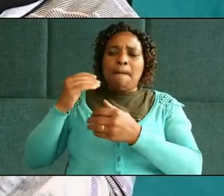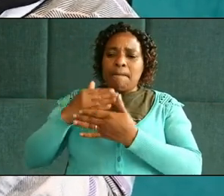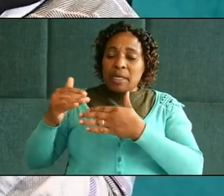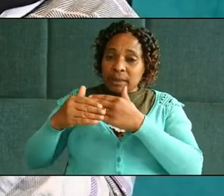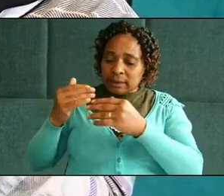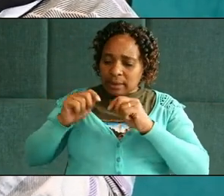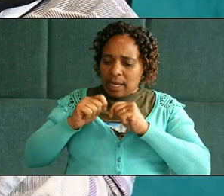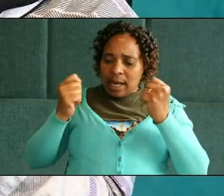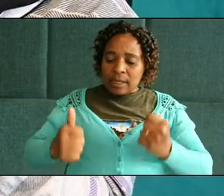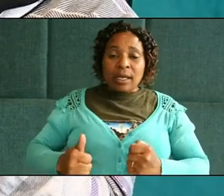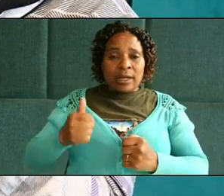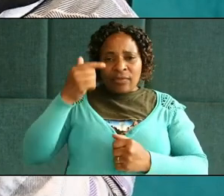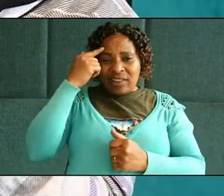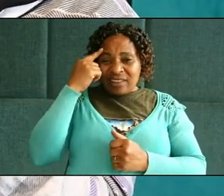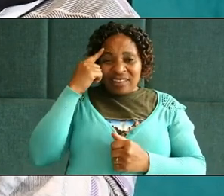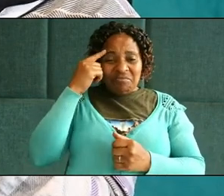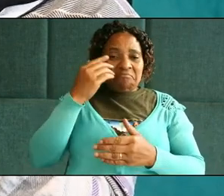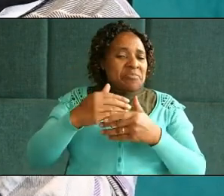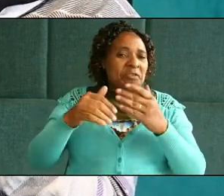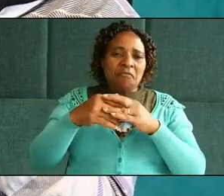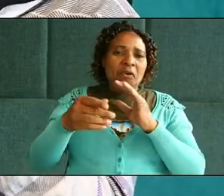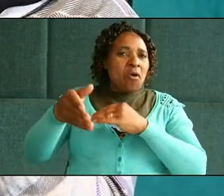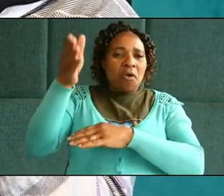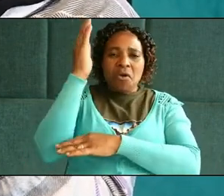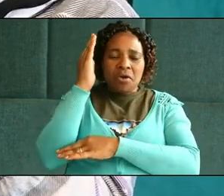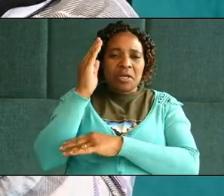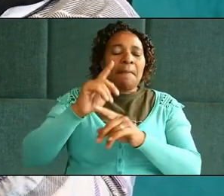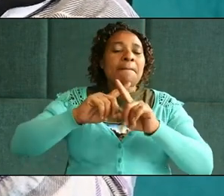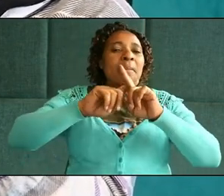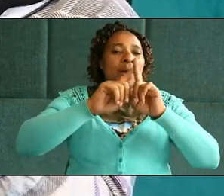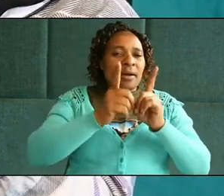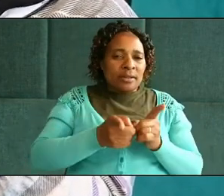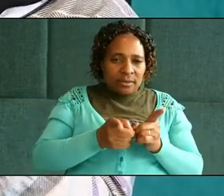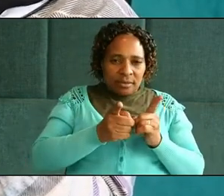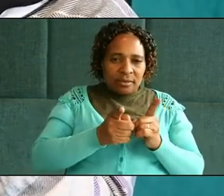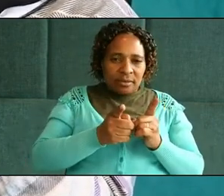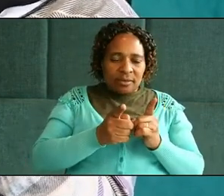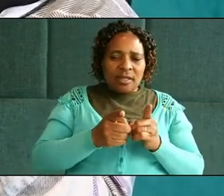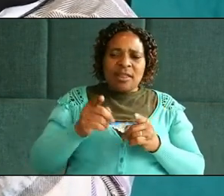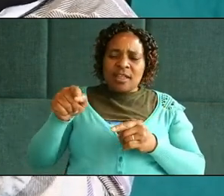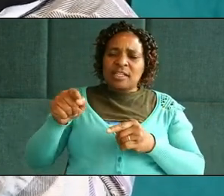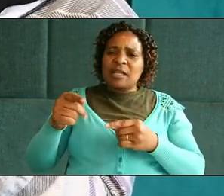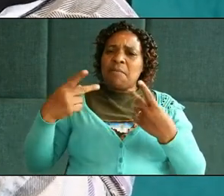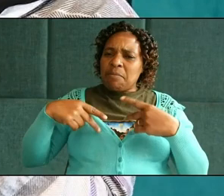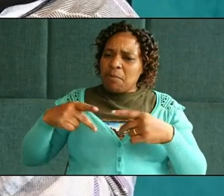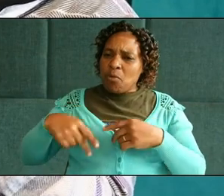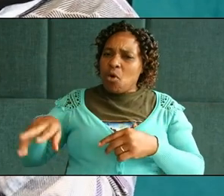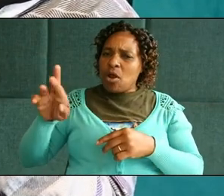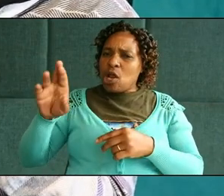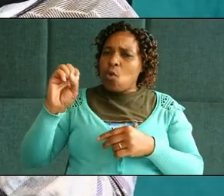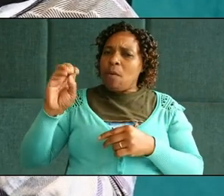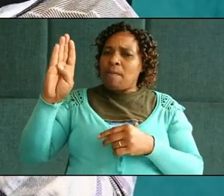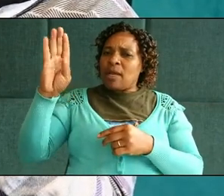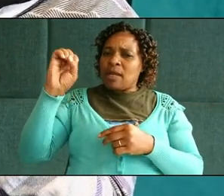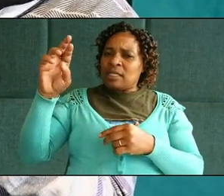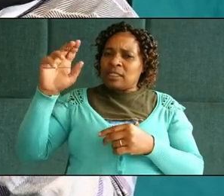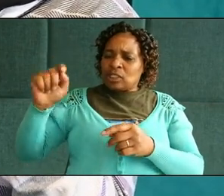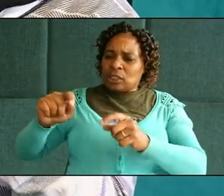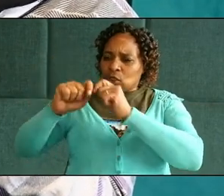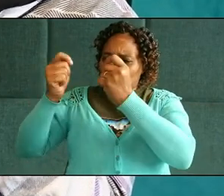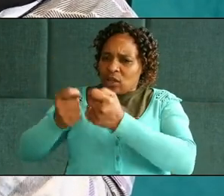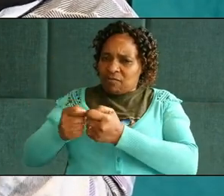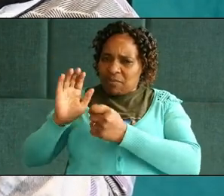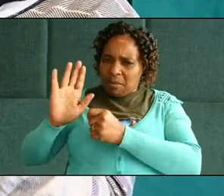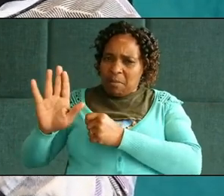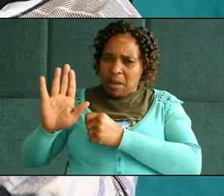they had built it for the gods. But the Reubenites, Gadites, and tribe of Manasseh defended